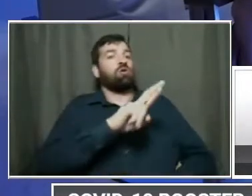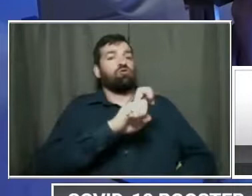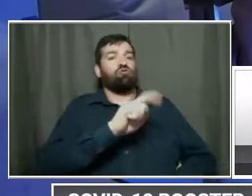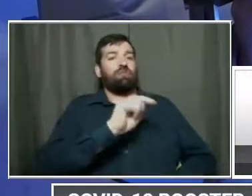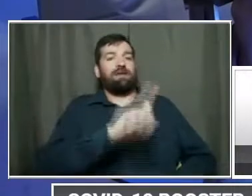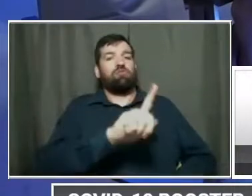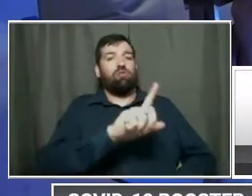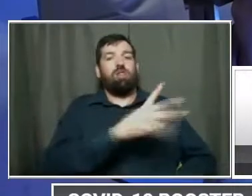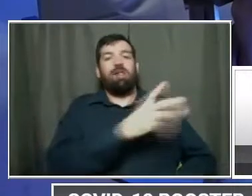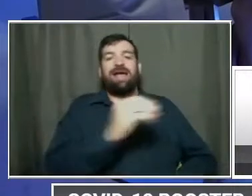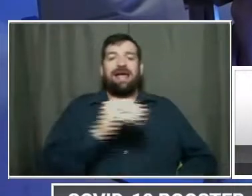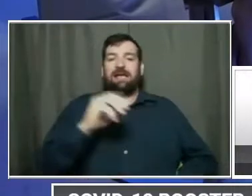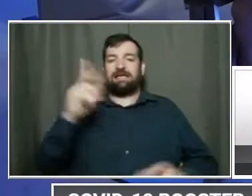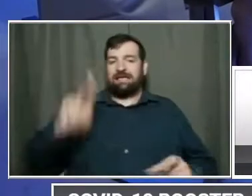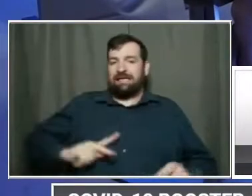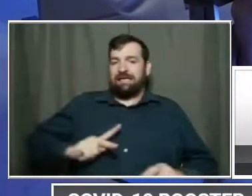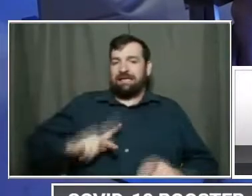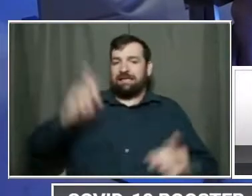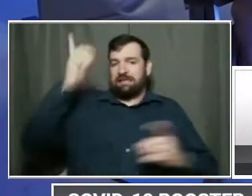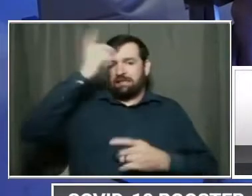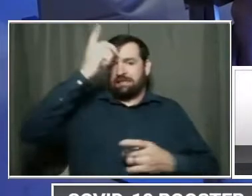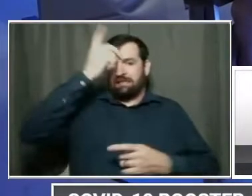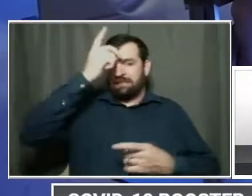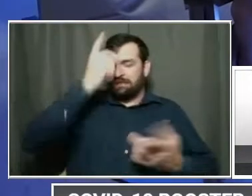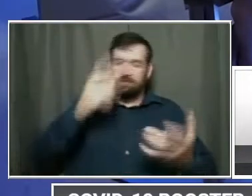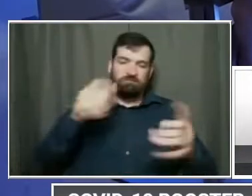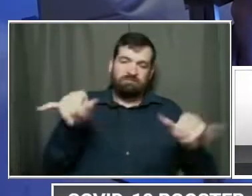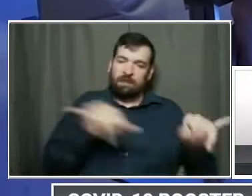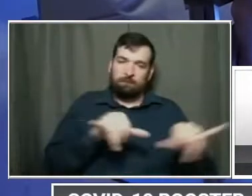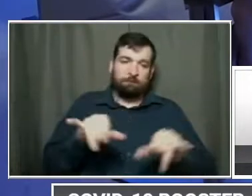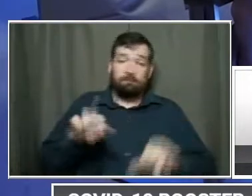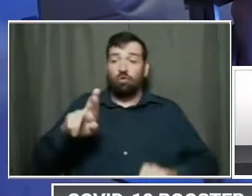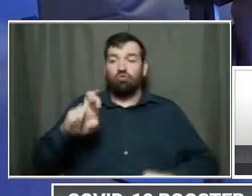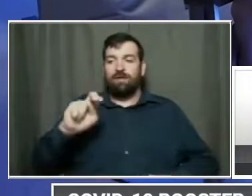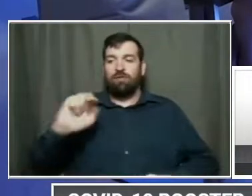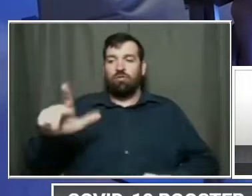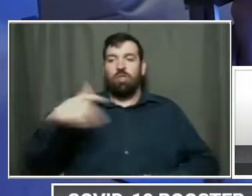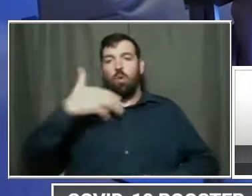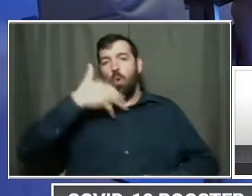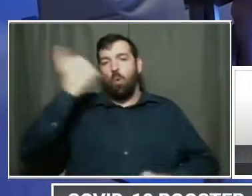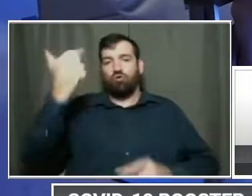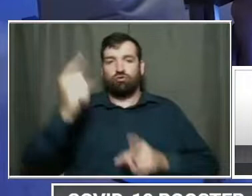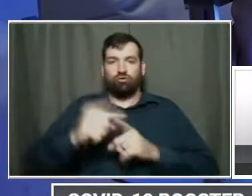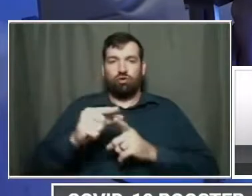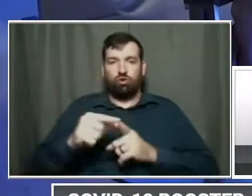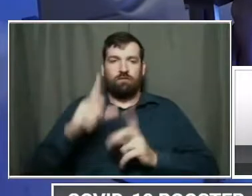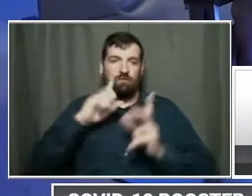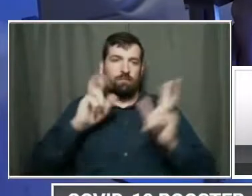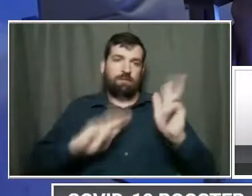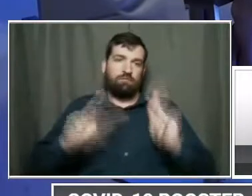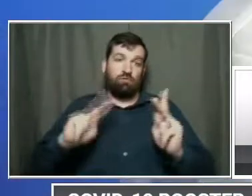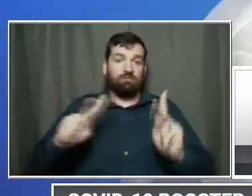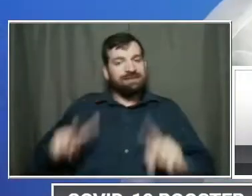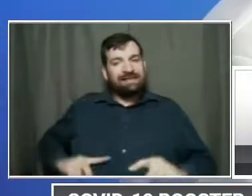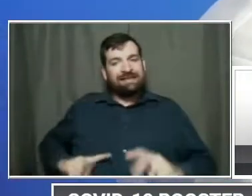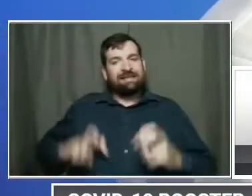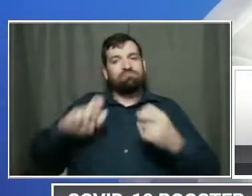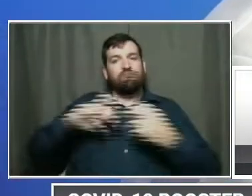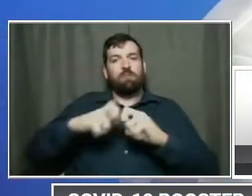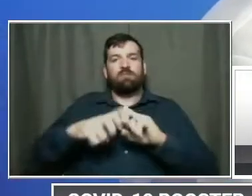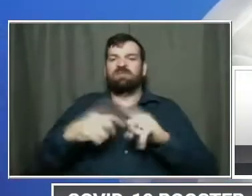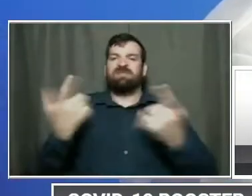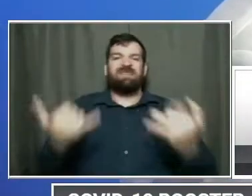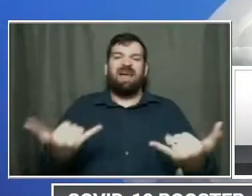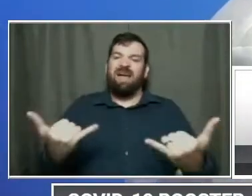thing. Okay. Renal disease is just an older term that we used to use for people with kidney problems, but now we just call it